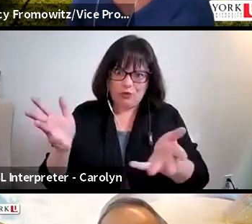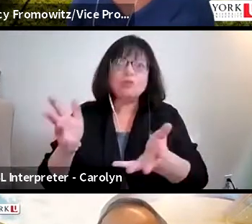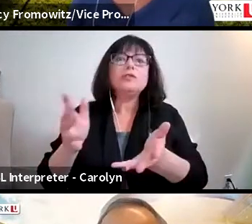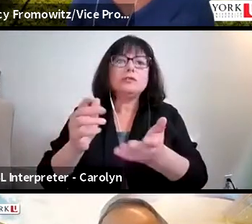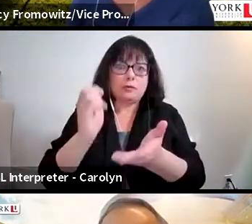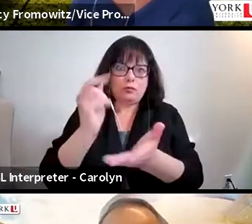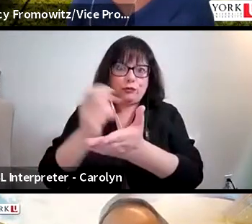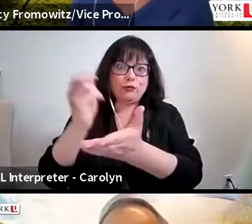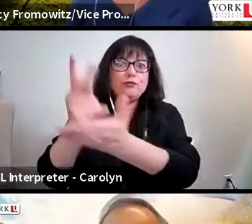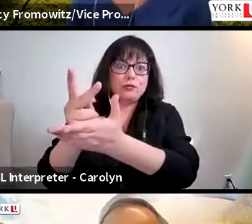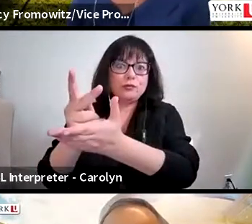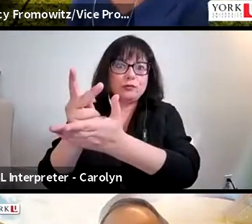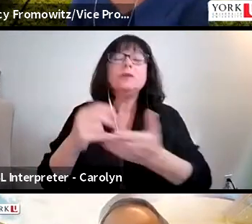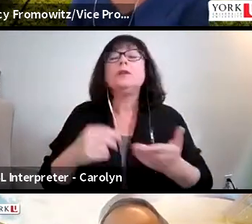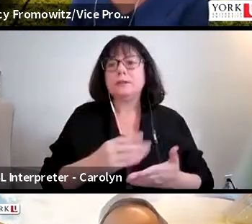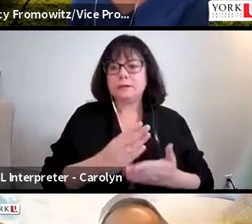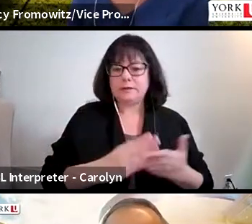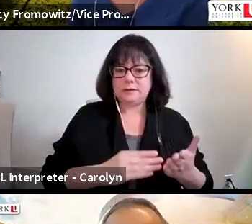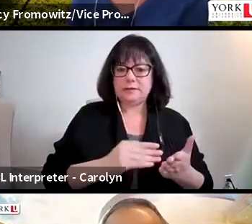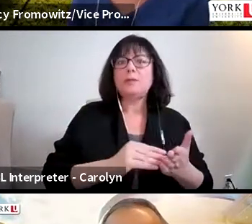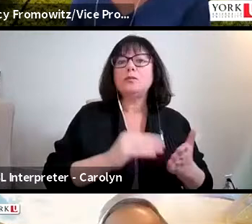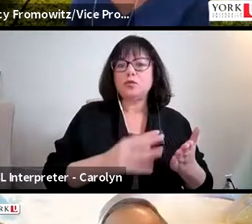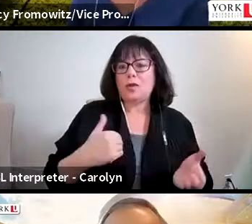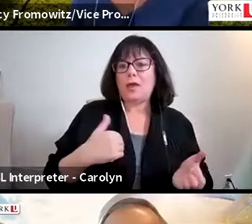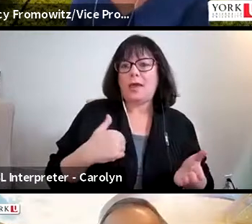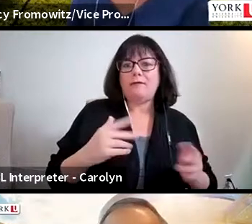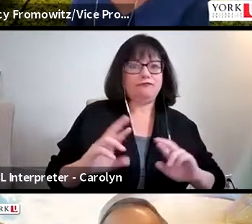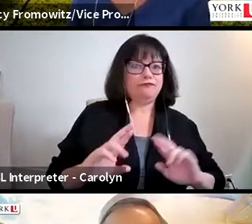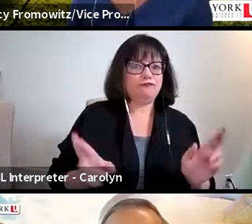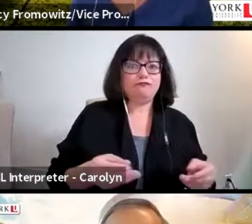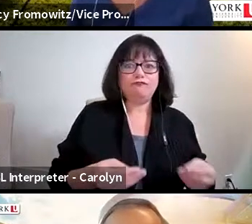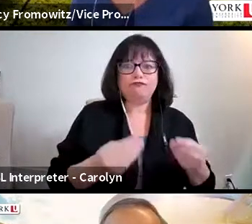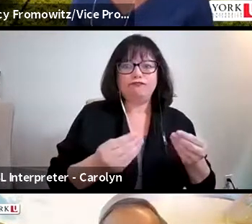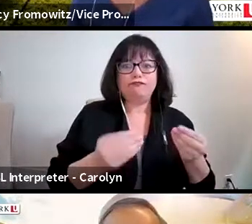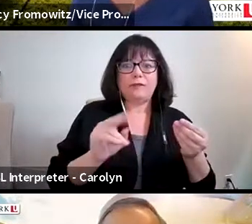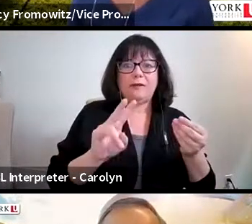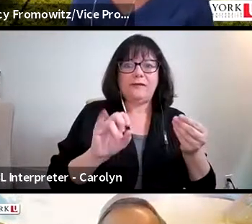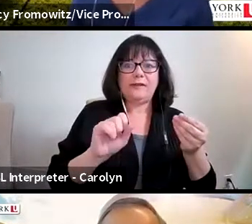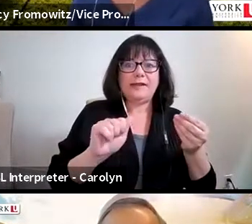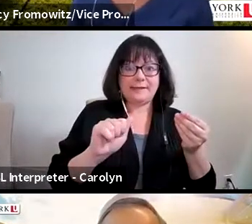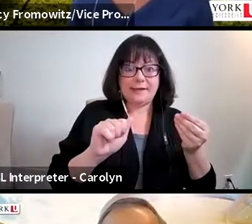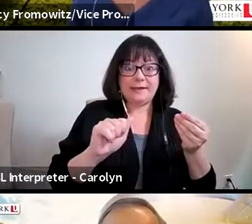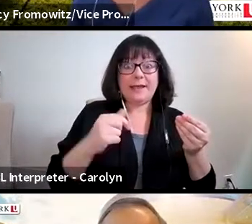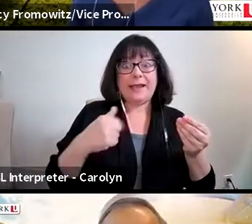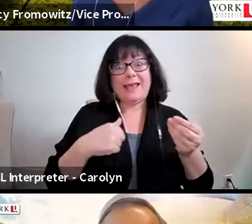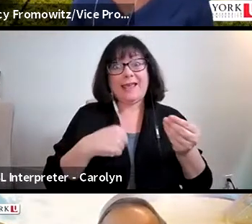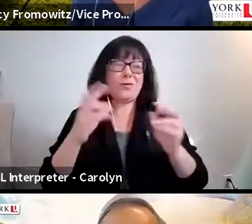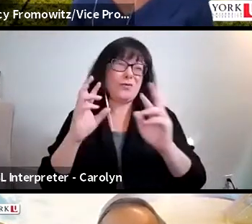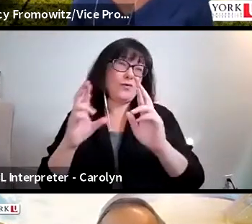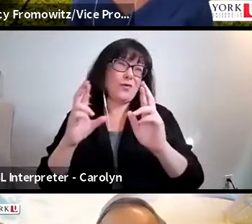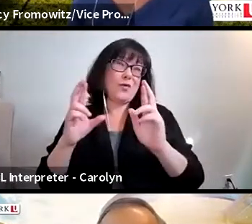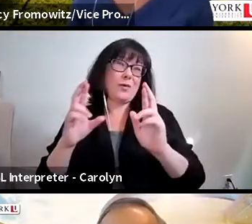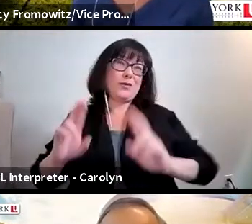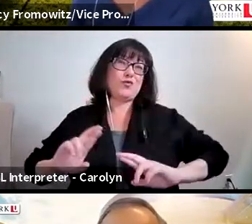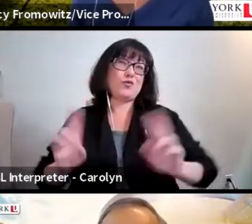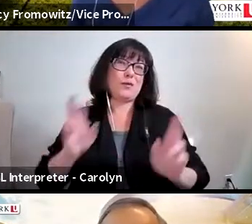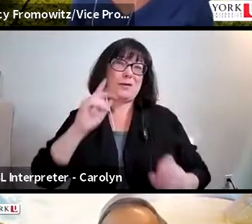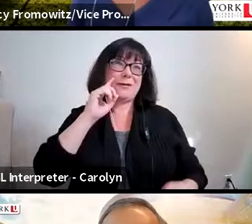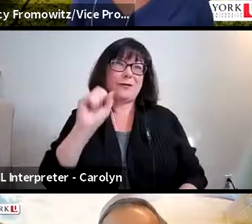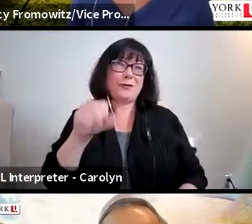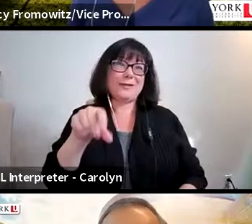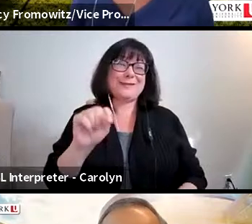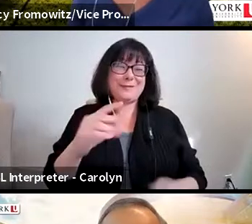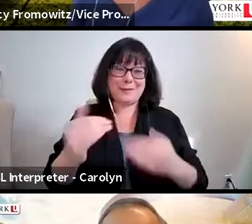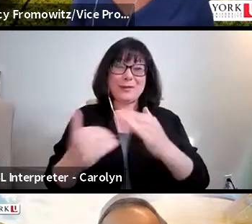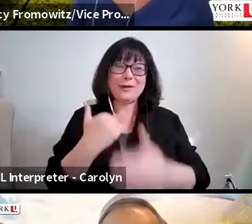applications. We were hoping that those plans would be in place for September. I want to say that the